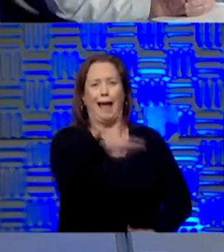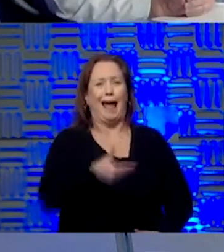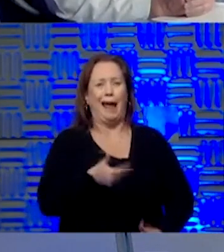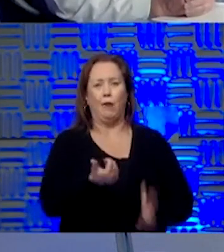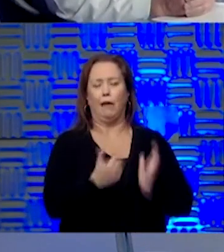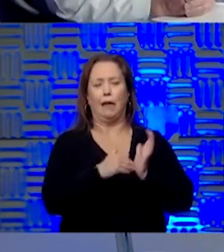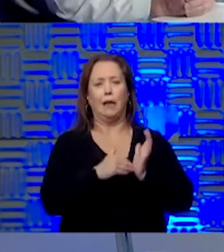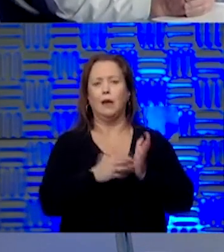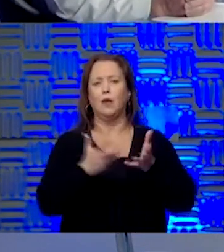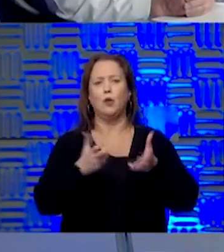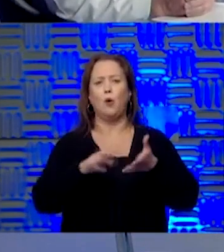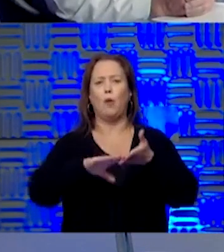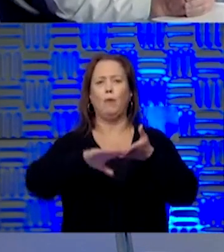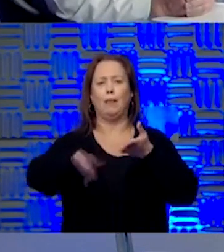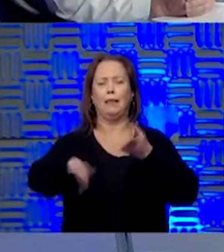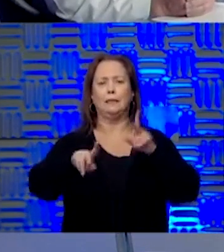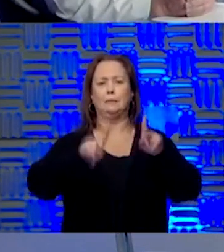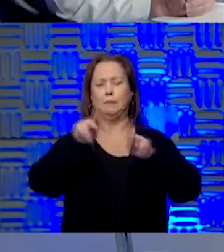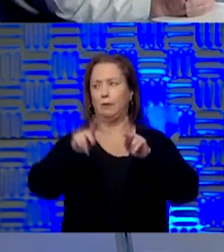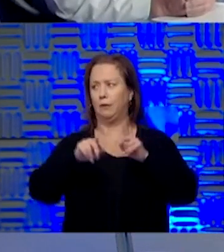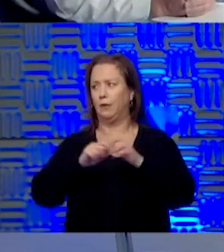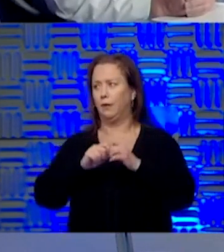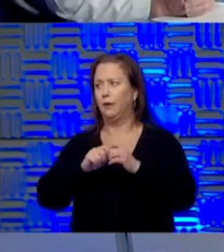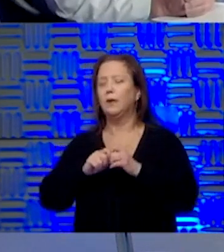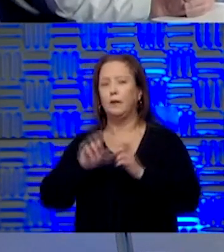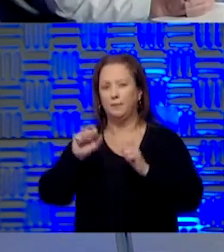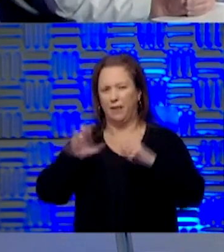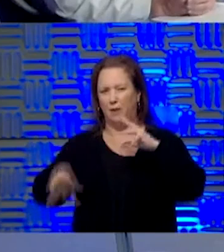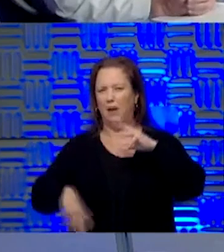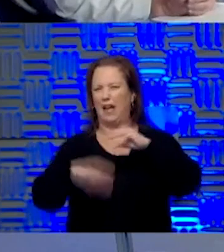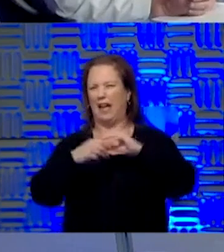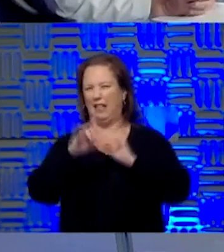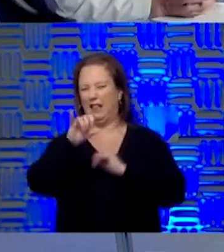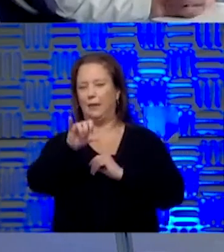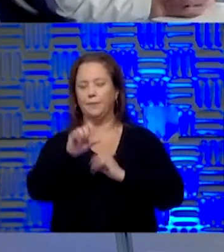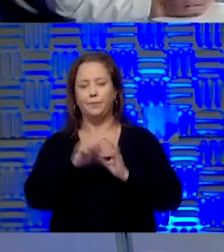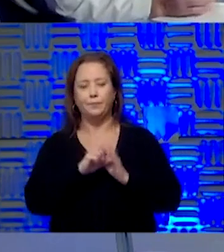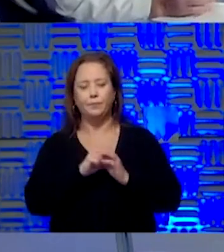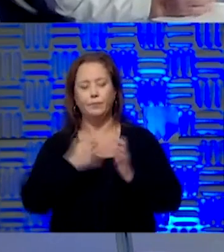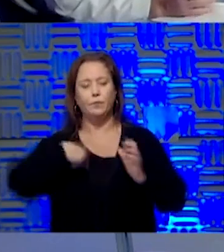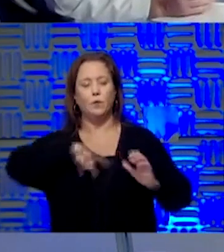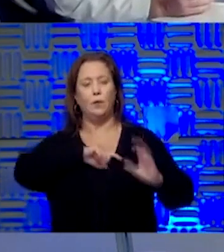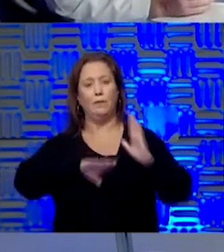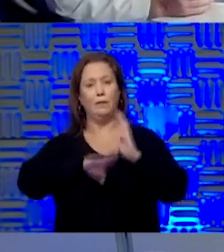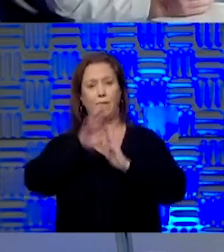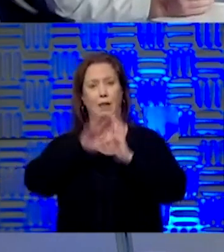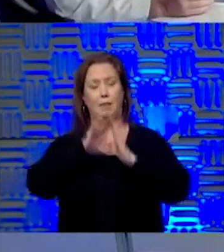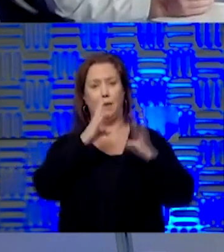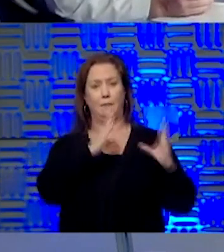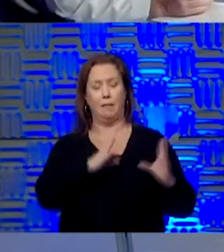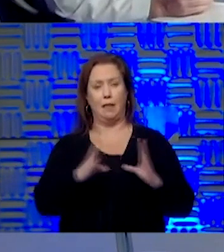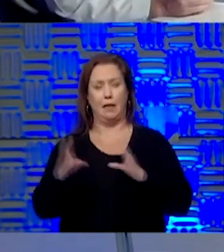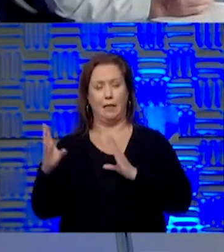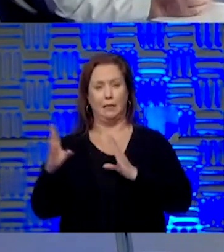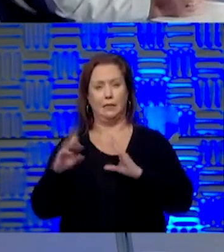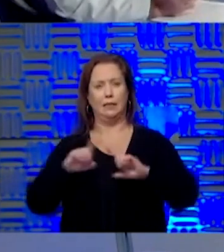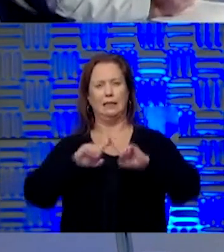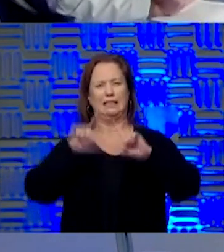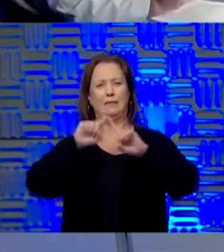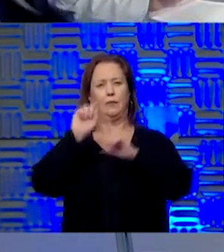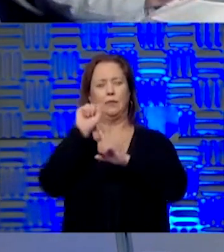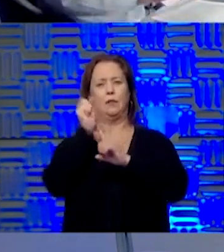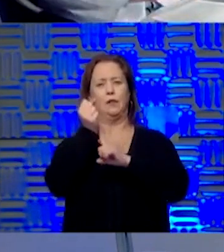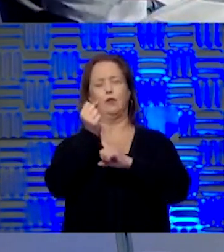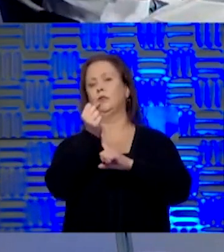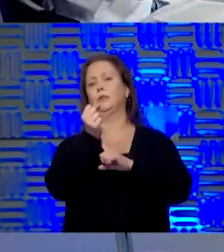people go. Yeah, I might, if I can tag on to that. We've developed plans, and we've got different scenarios we're